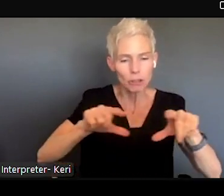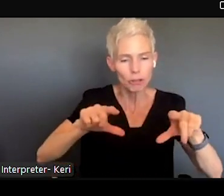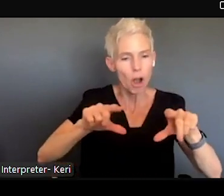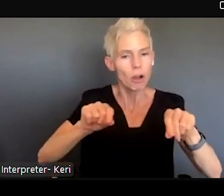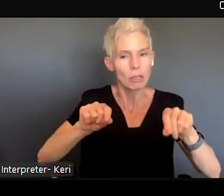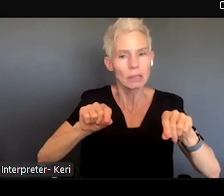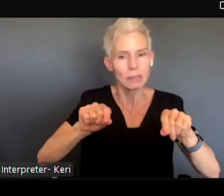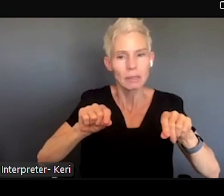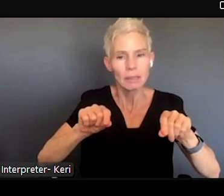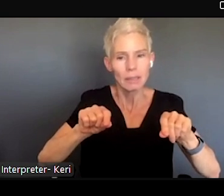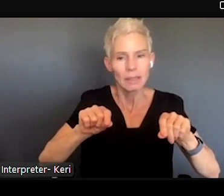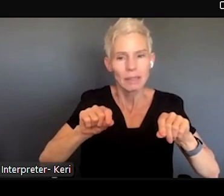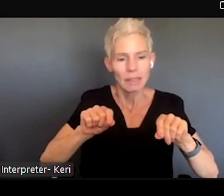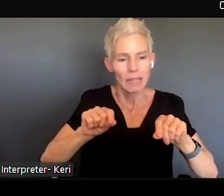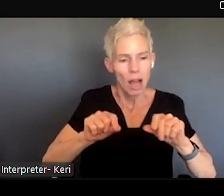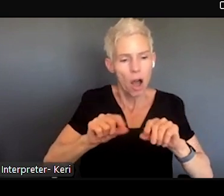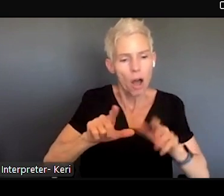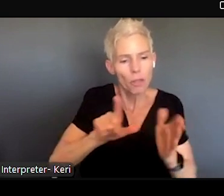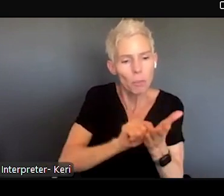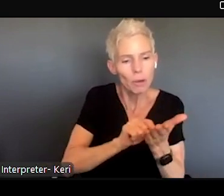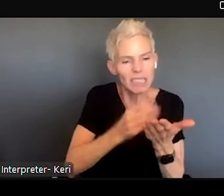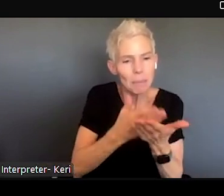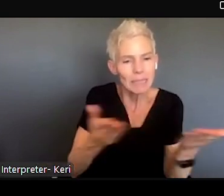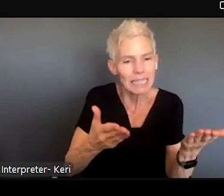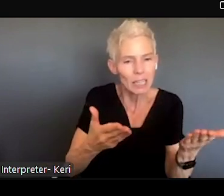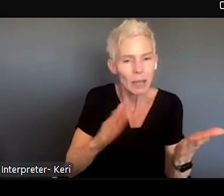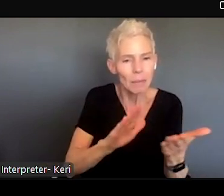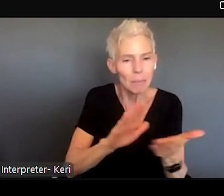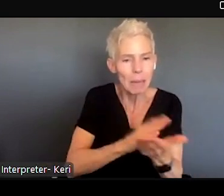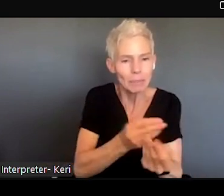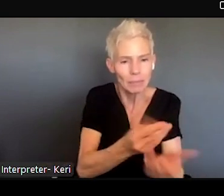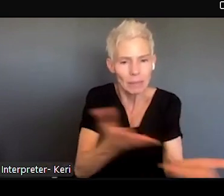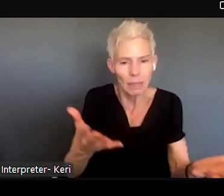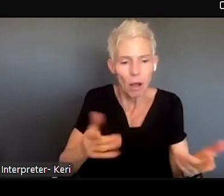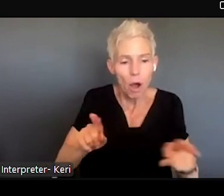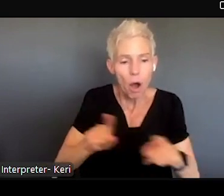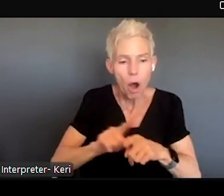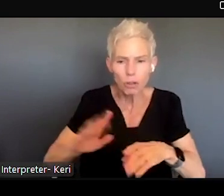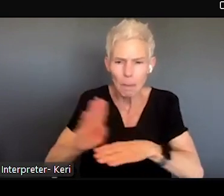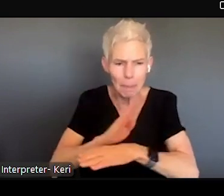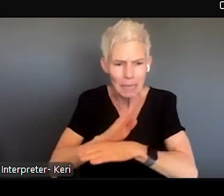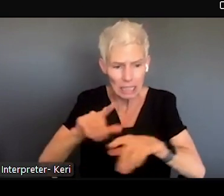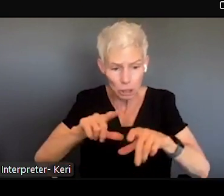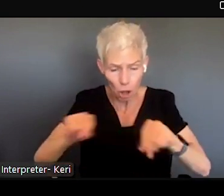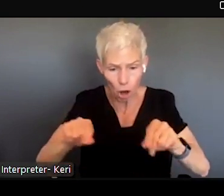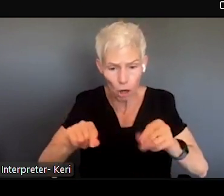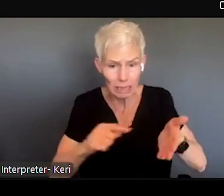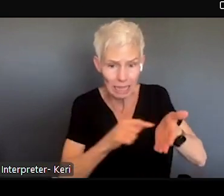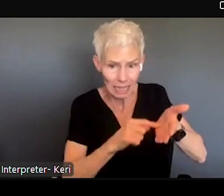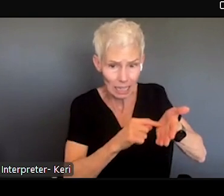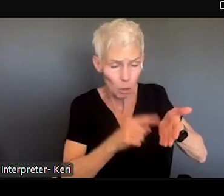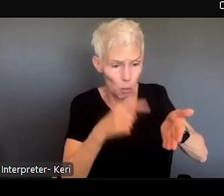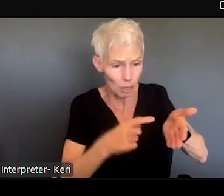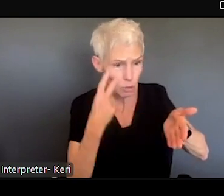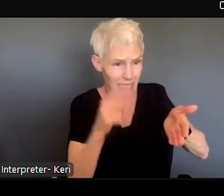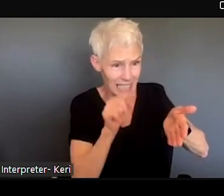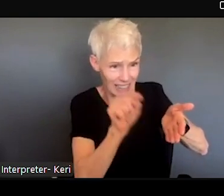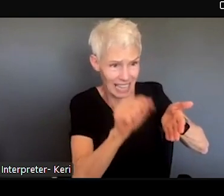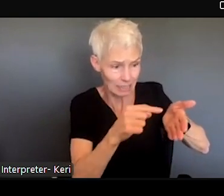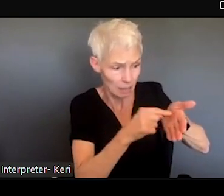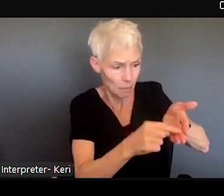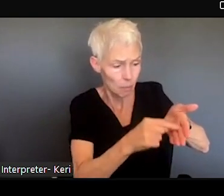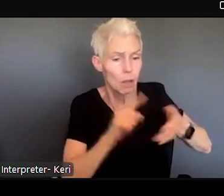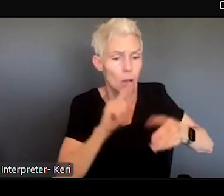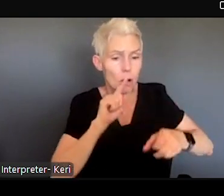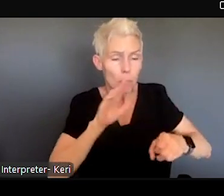of all the printed material handouts that we have. We've got tens of thousands of little business cards, and on the front is what you see here. promise to